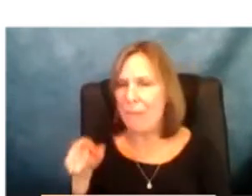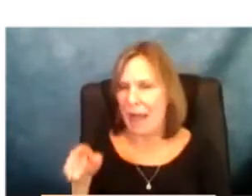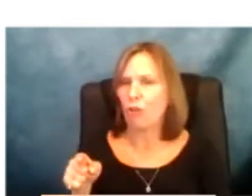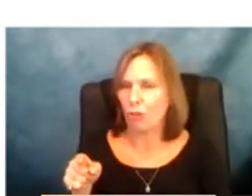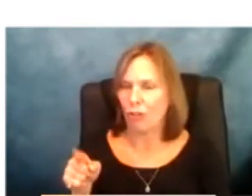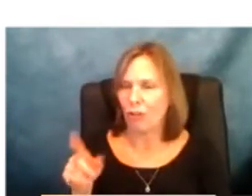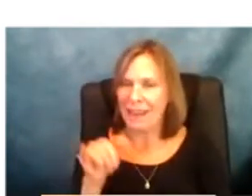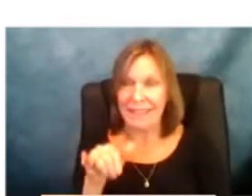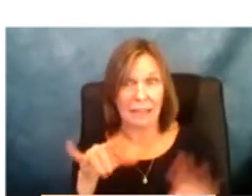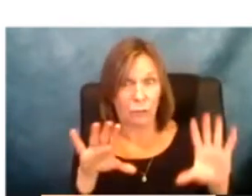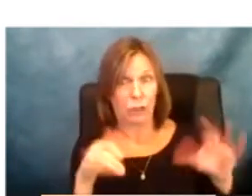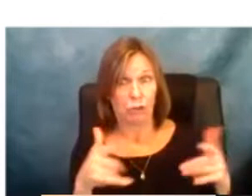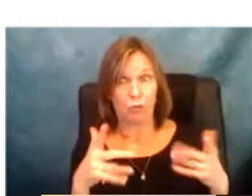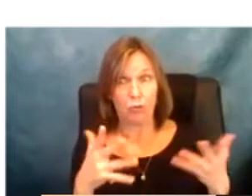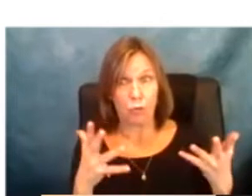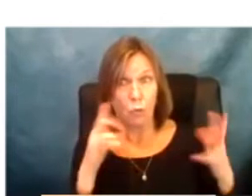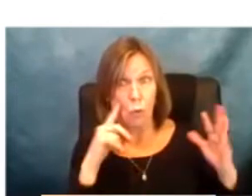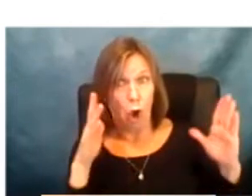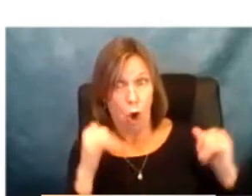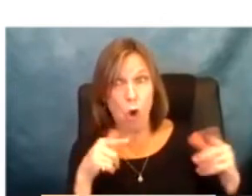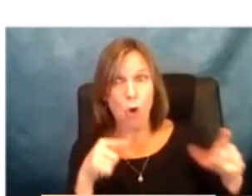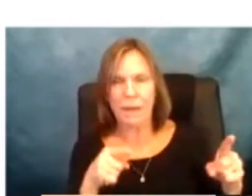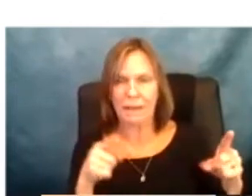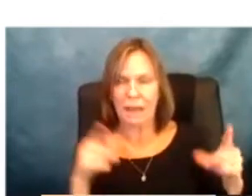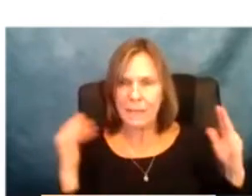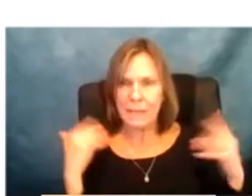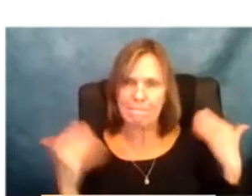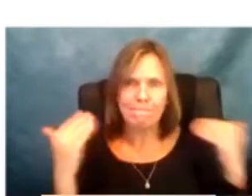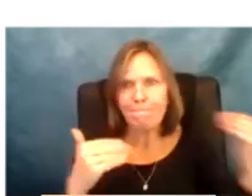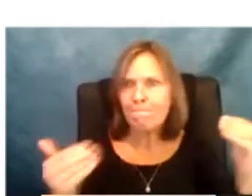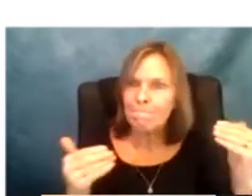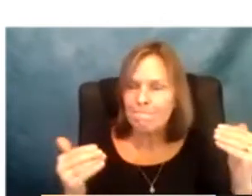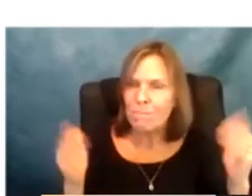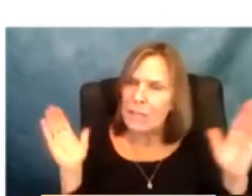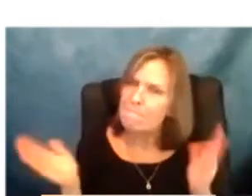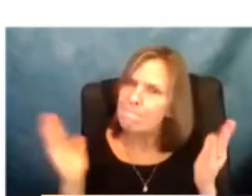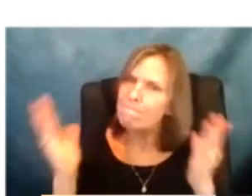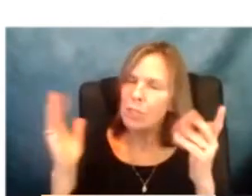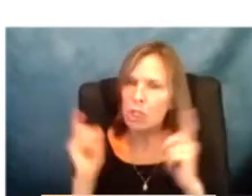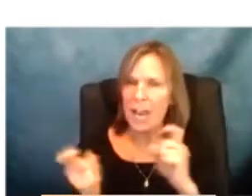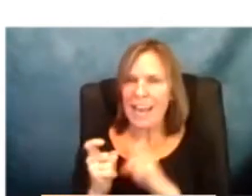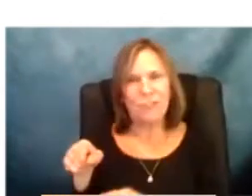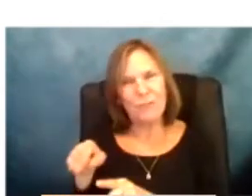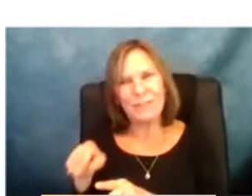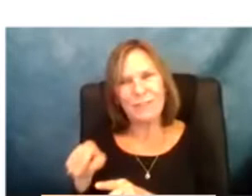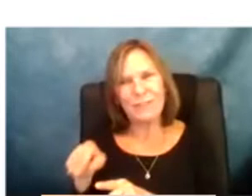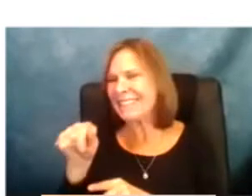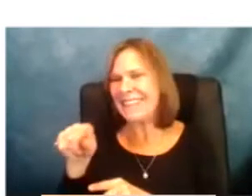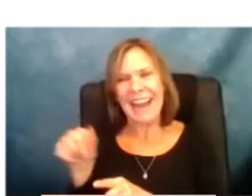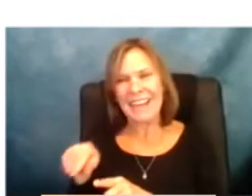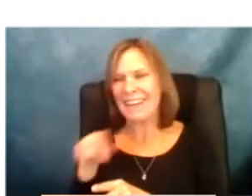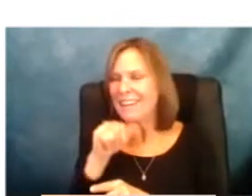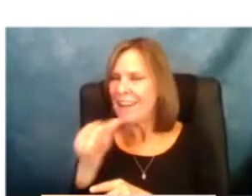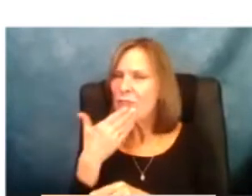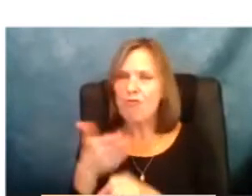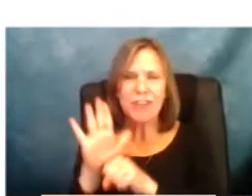that we'll be able to really push for a change at that level and say, these data aren't good enough. Like maybe, represents